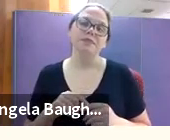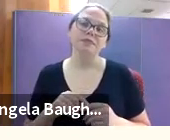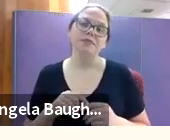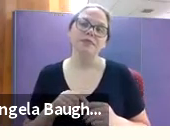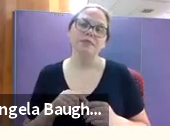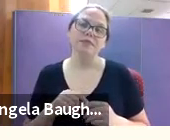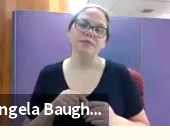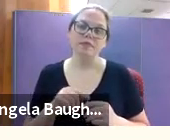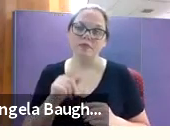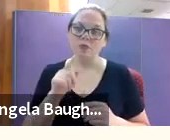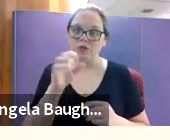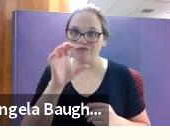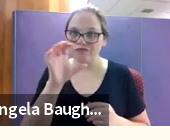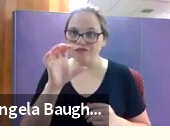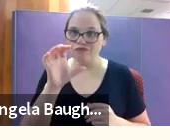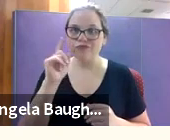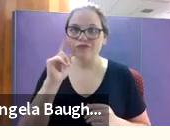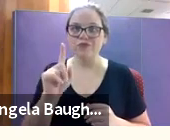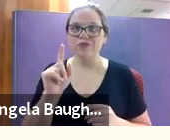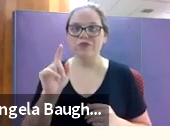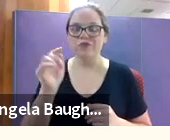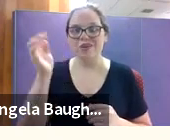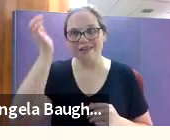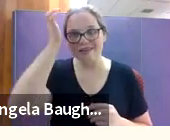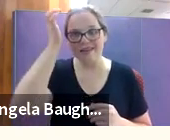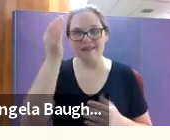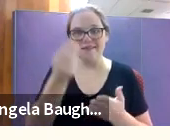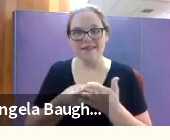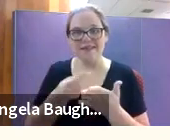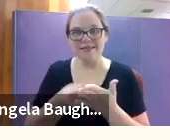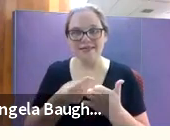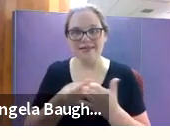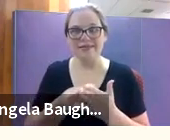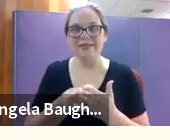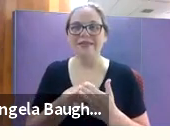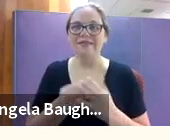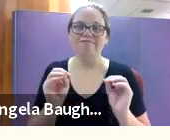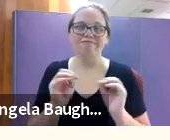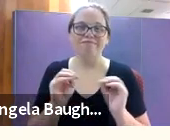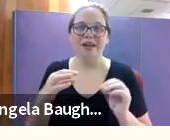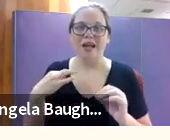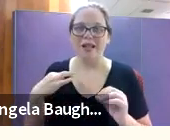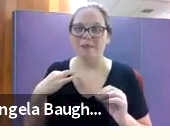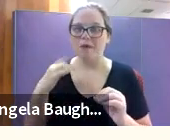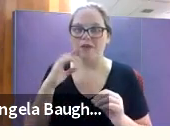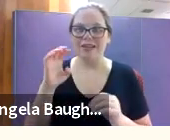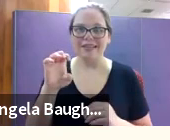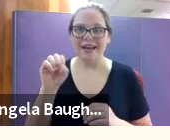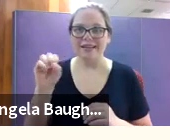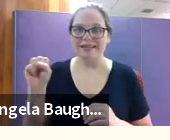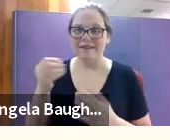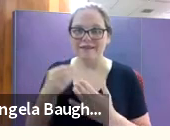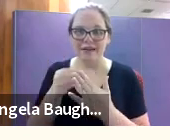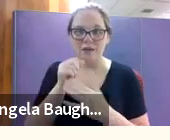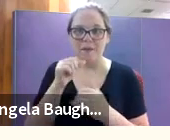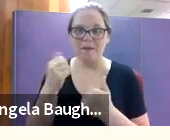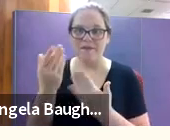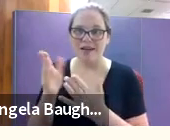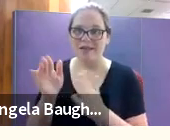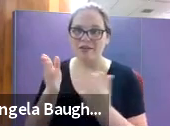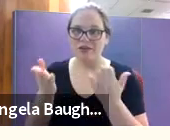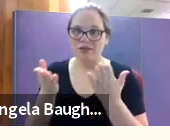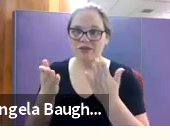Who were seeking lettuce funds. None of these organizations would be eligible for EES funds. They don't provide that service. And